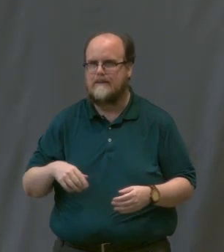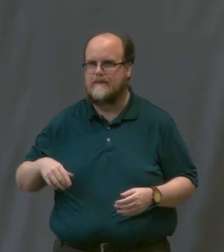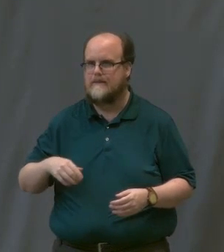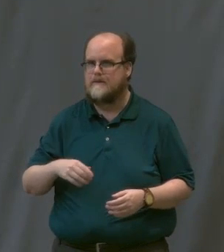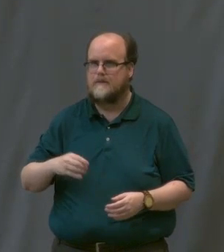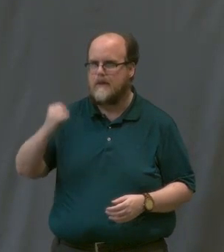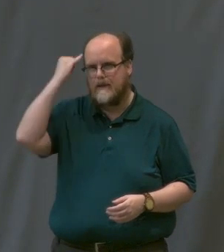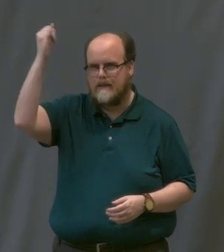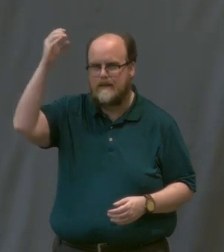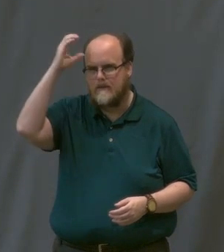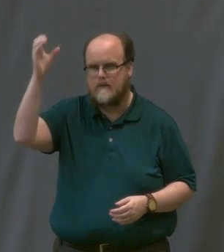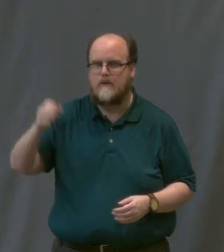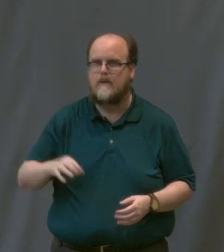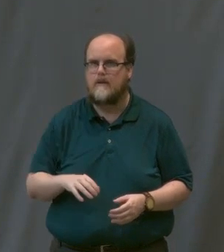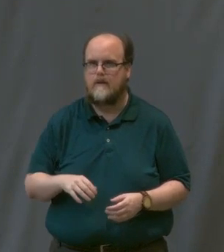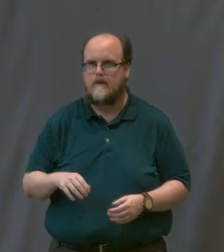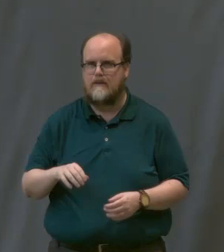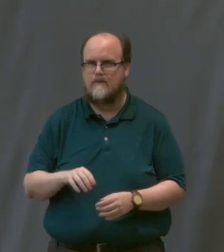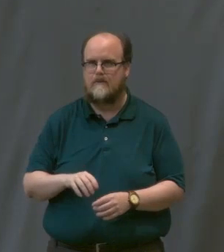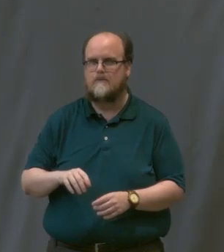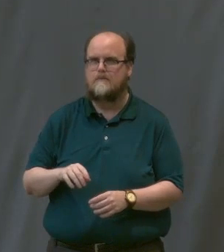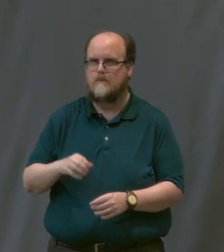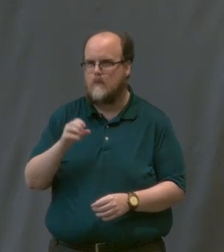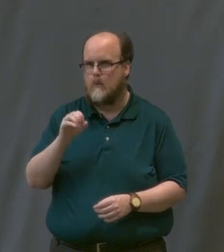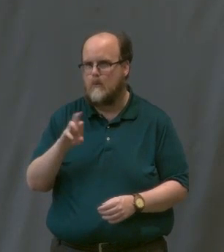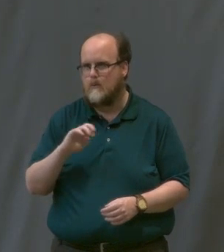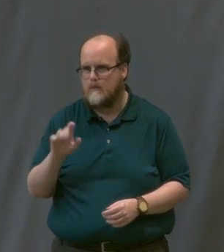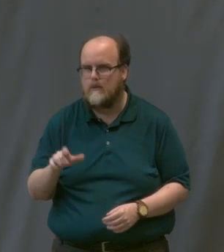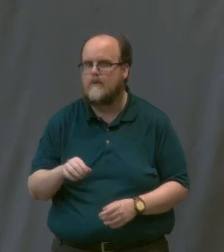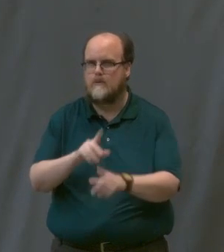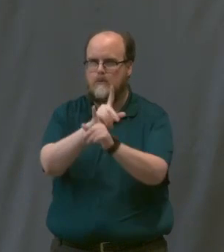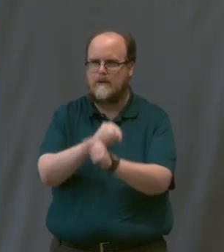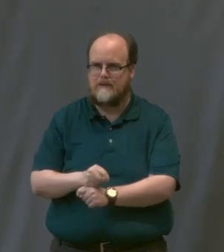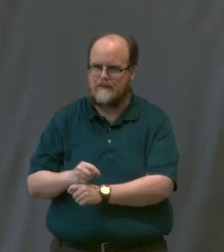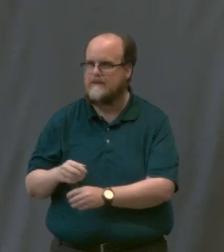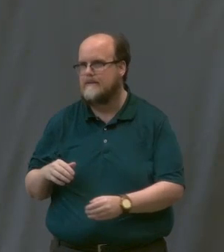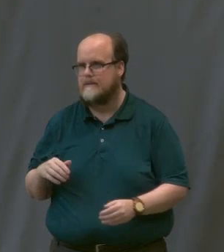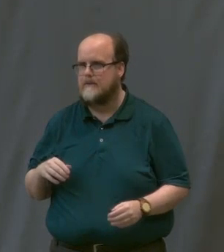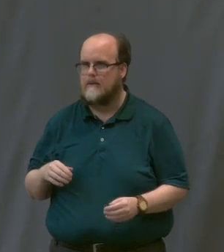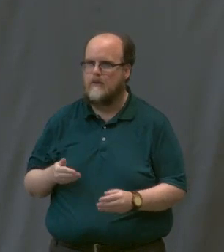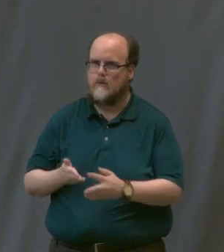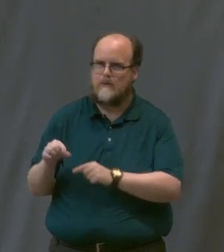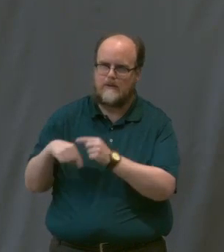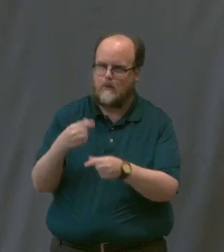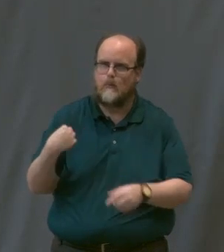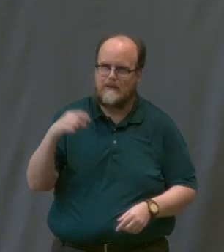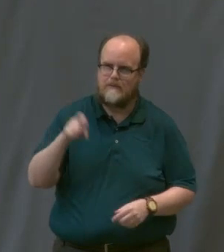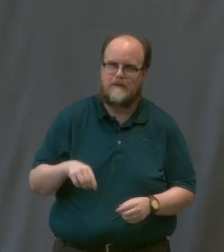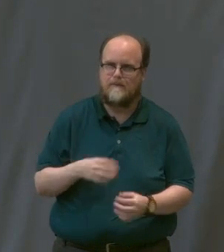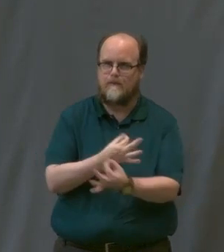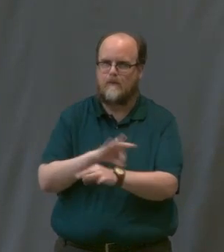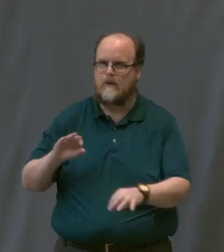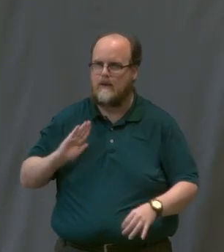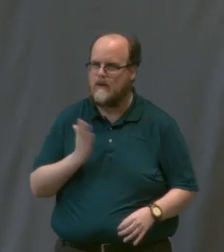all these oral traditions that have been passed down for 7 or 8 generations that we have got to break ourselves free